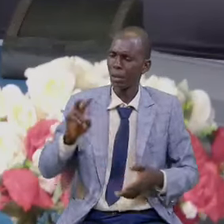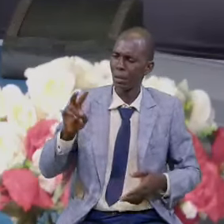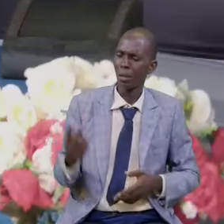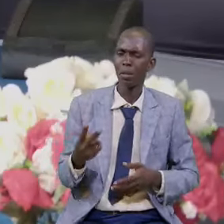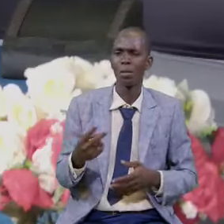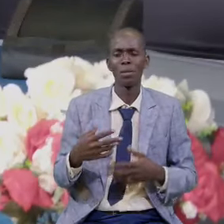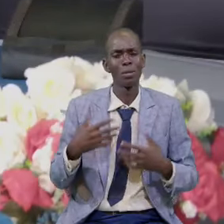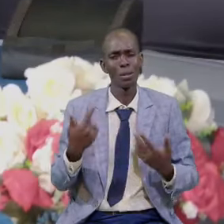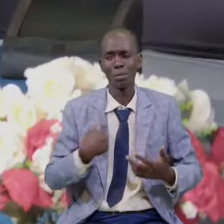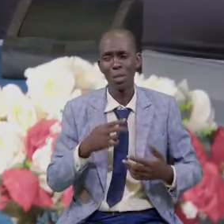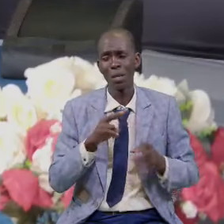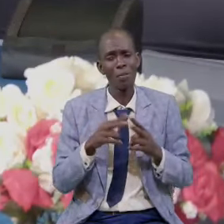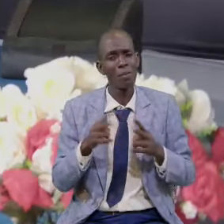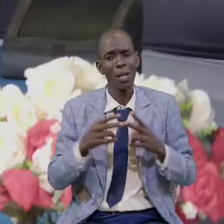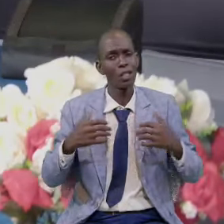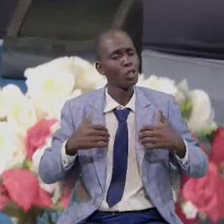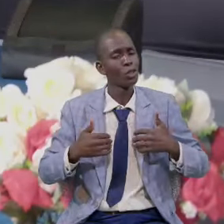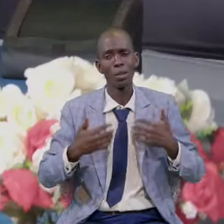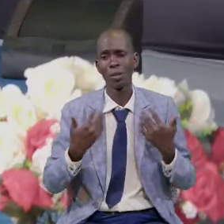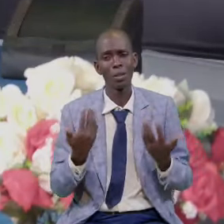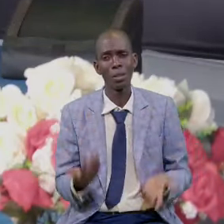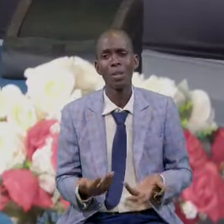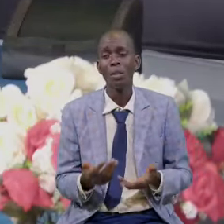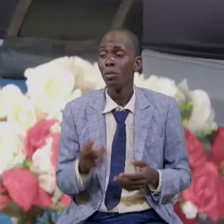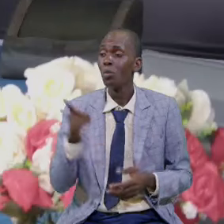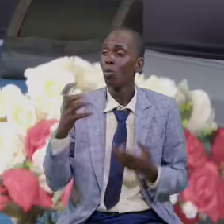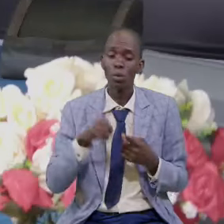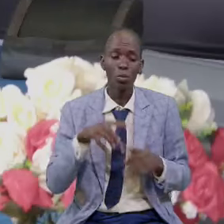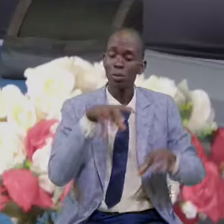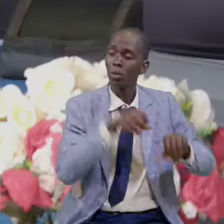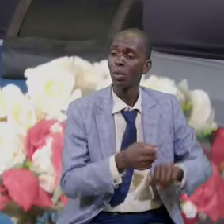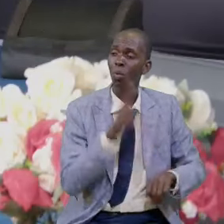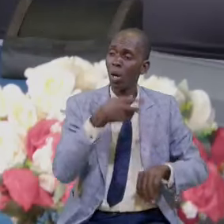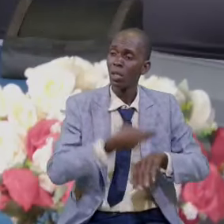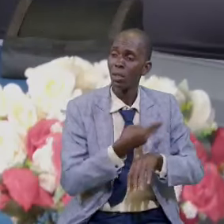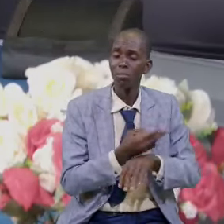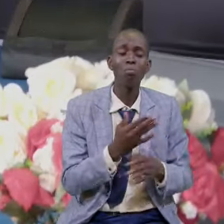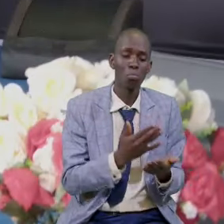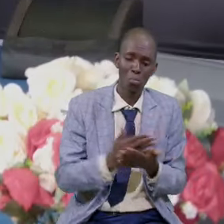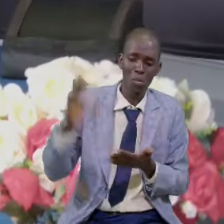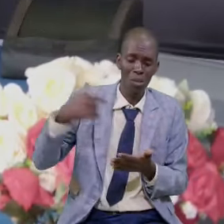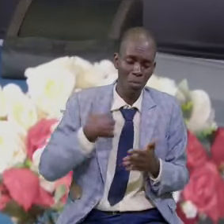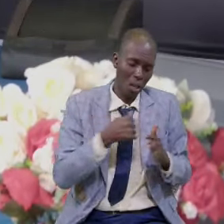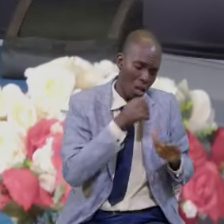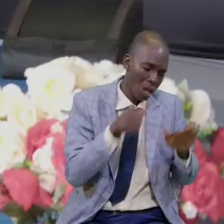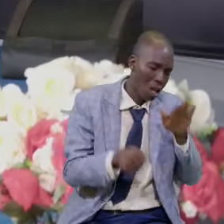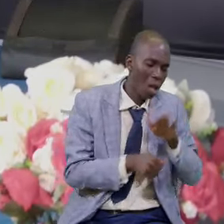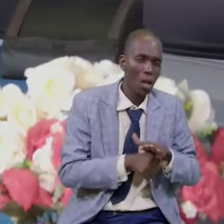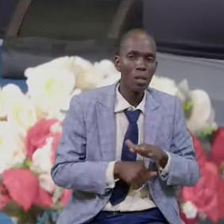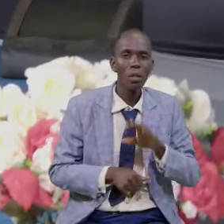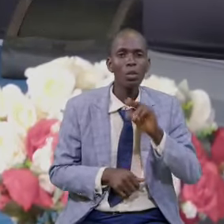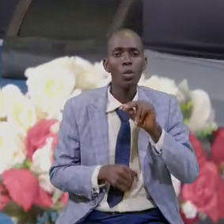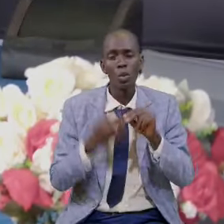he's not going to take that away, take that away, let me hide. You know the people that are too